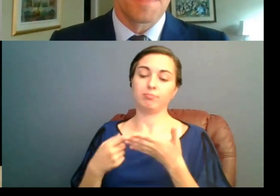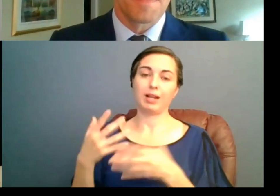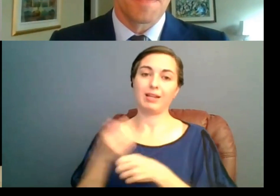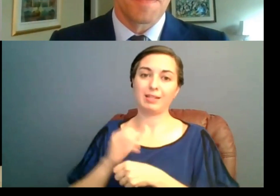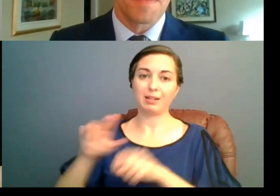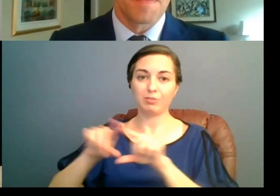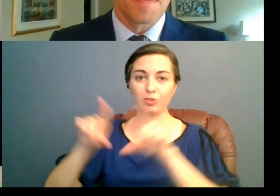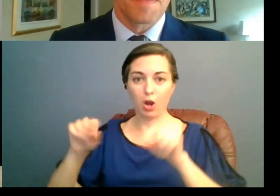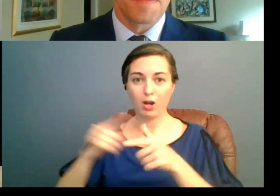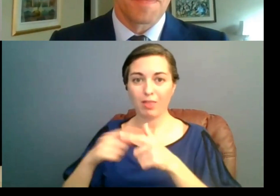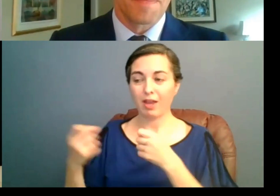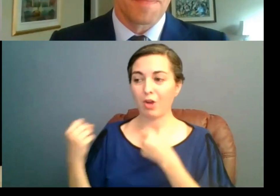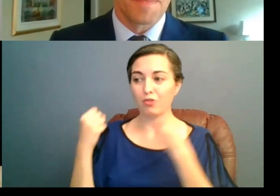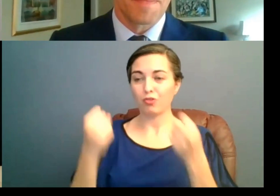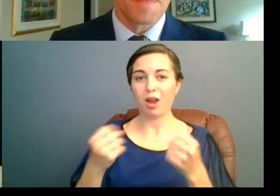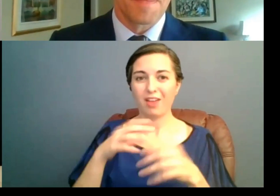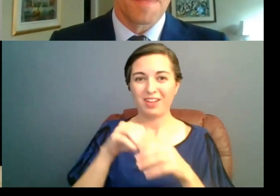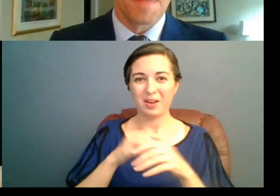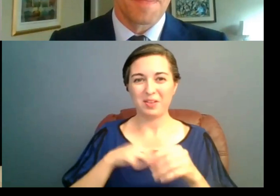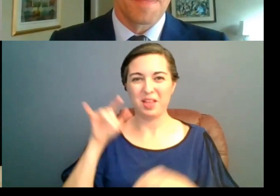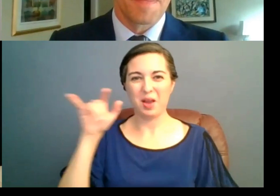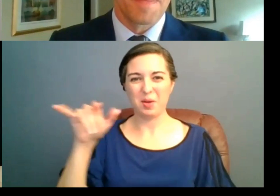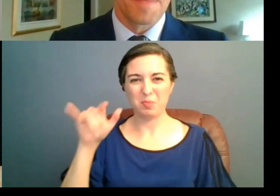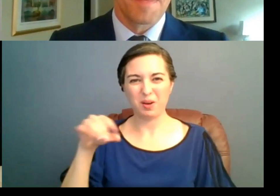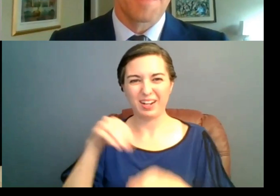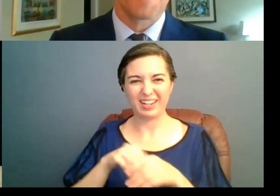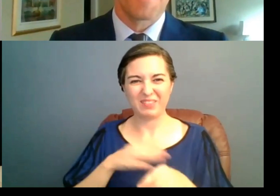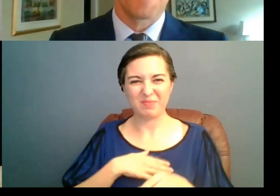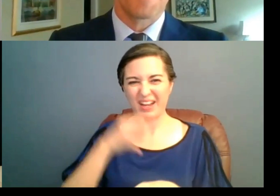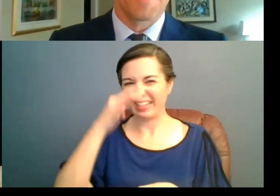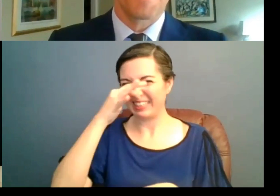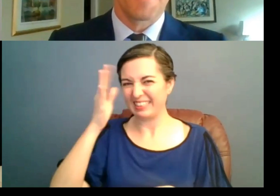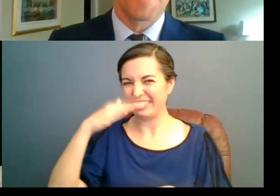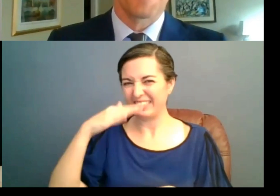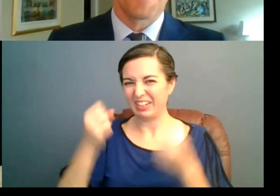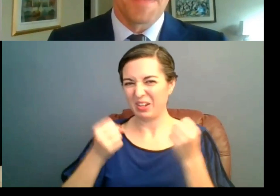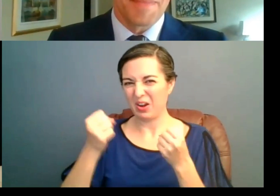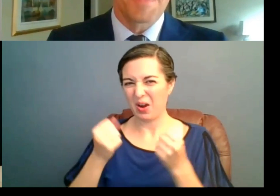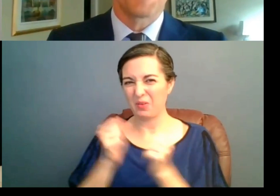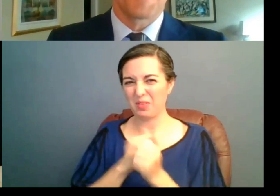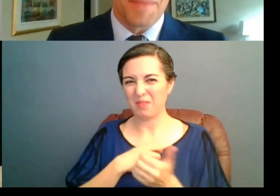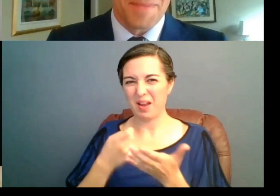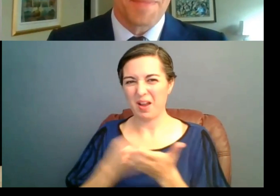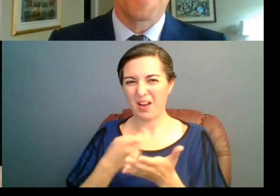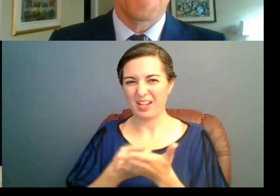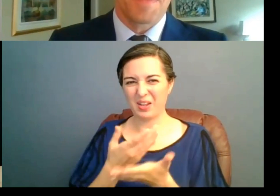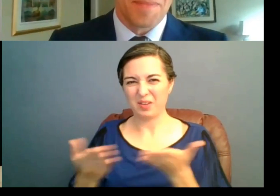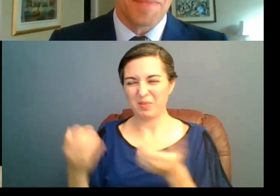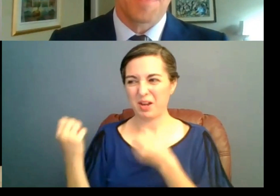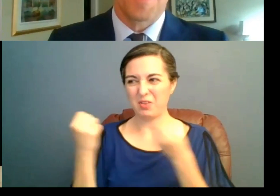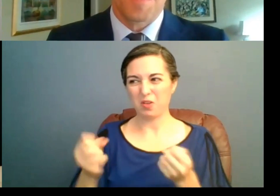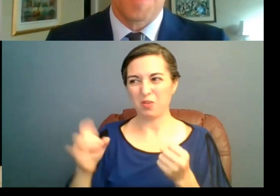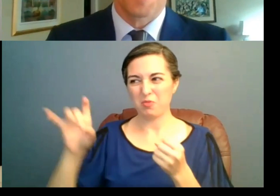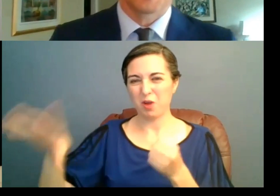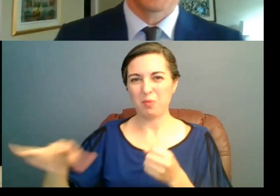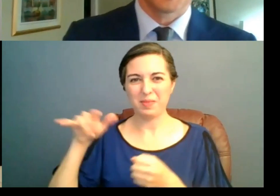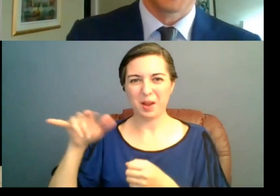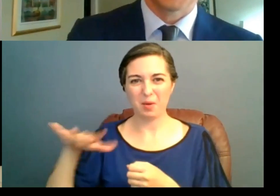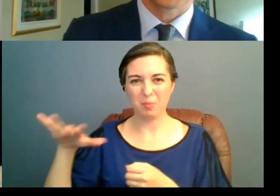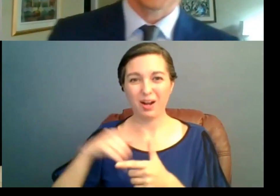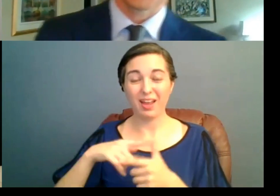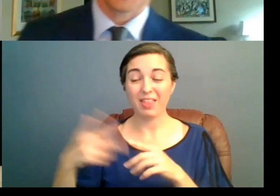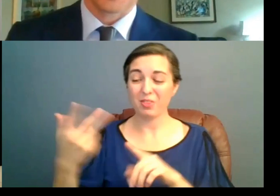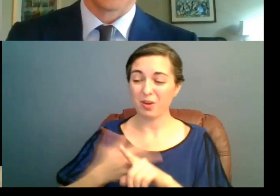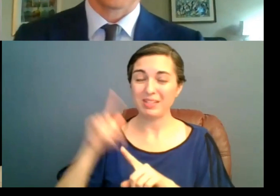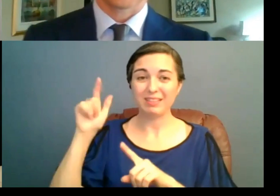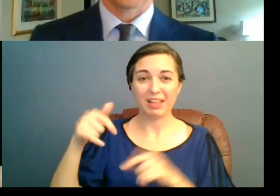him to the airport in my stinky car with like my hockey equipment, which was just really funny. And then 3 months later, we stayed connected.